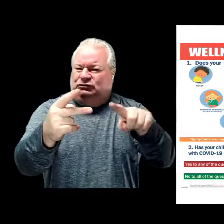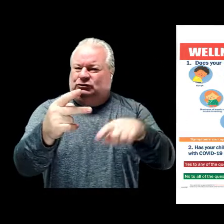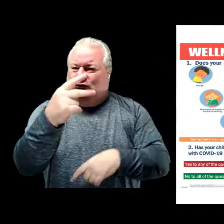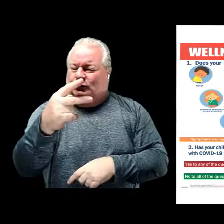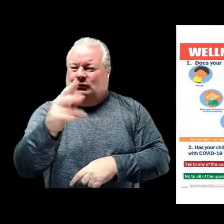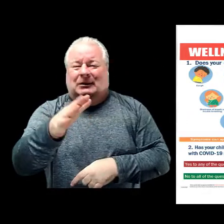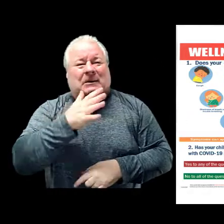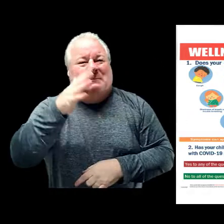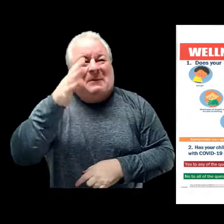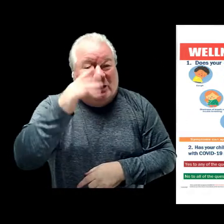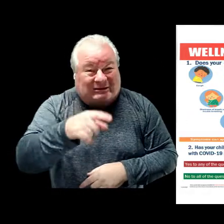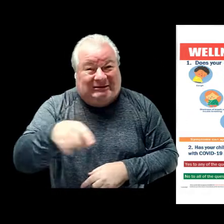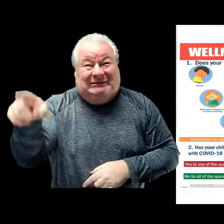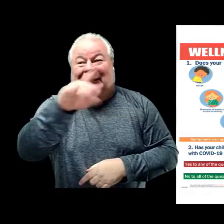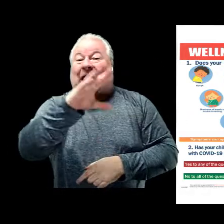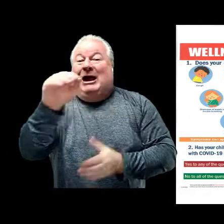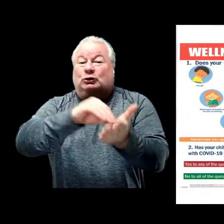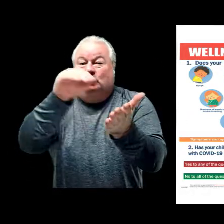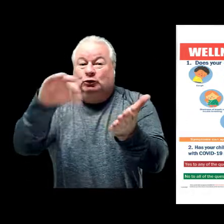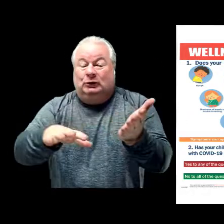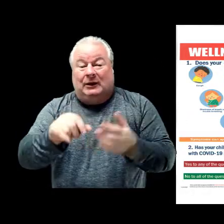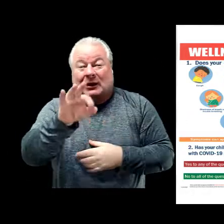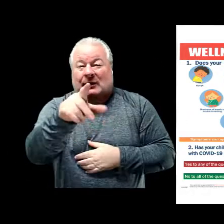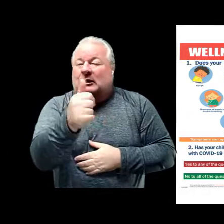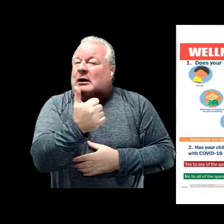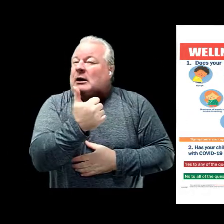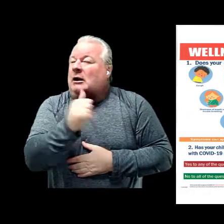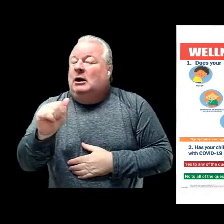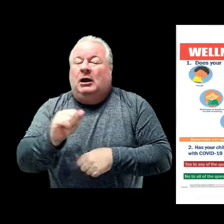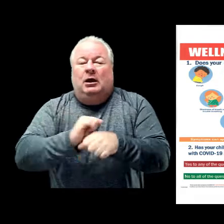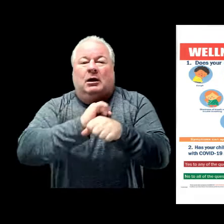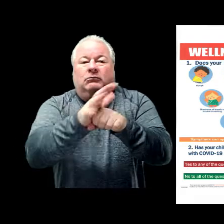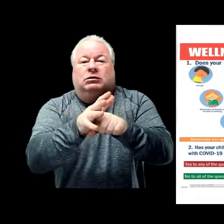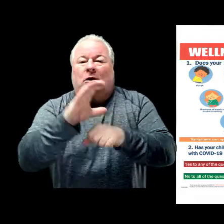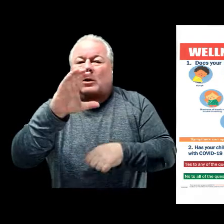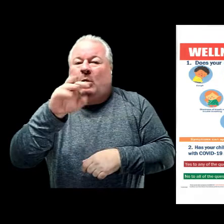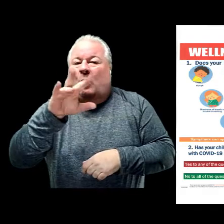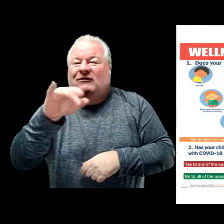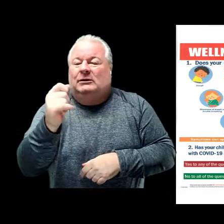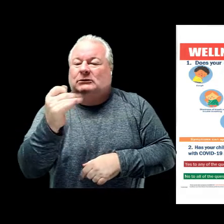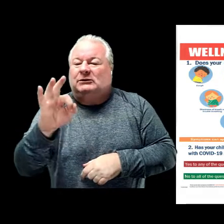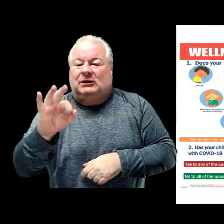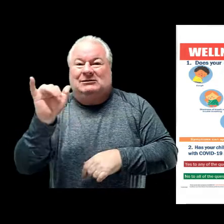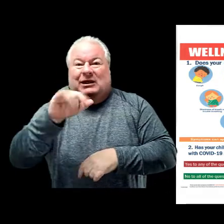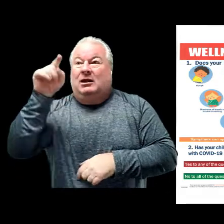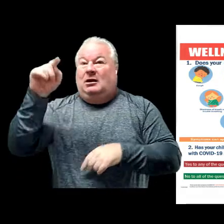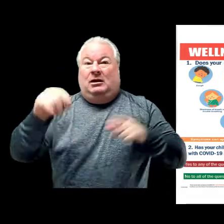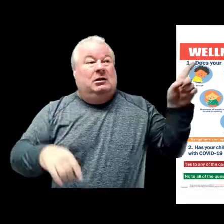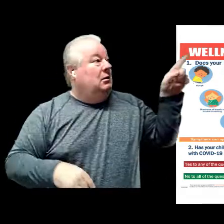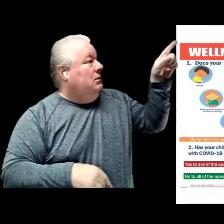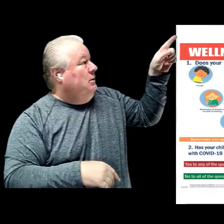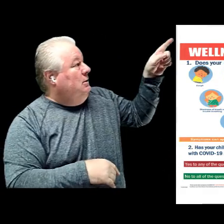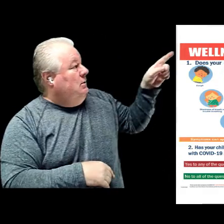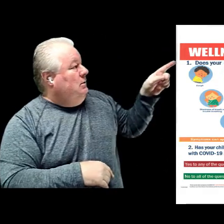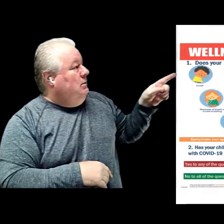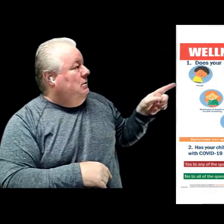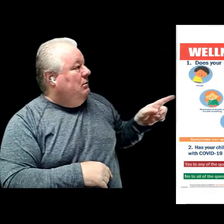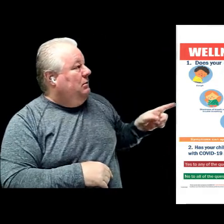house, parents and students. If you have any COVID-19 symptoms that are